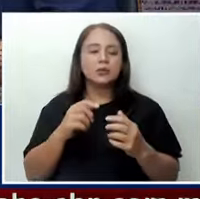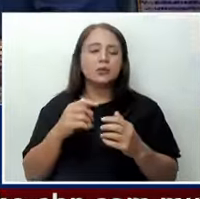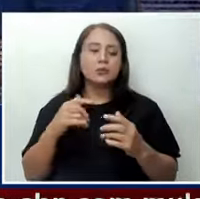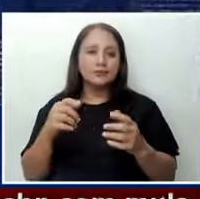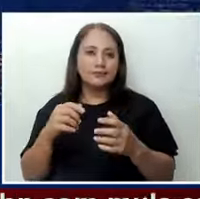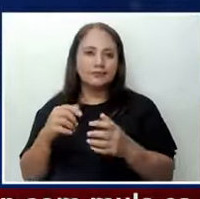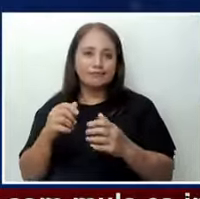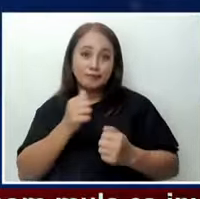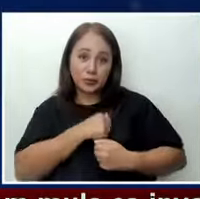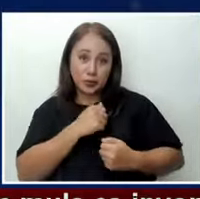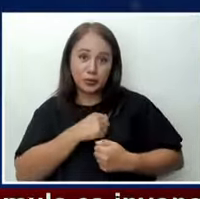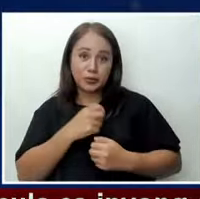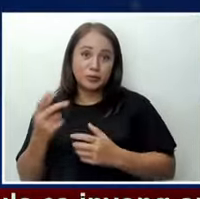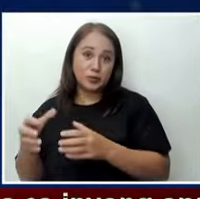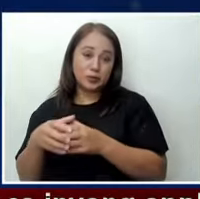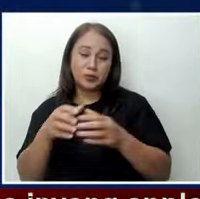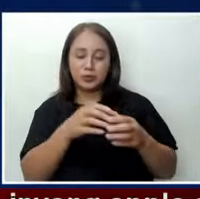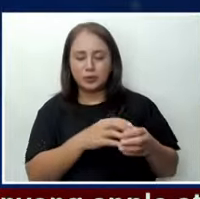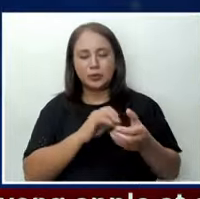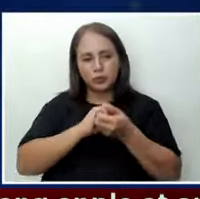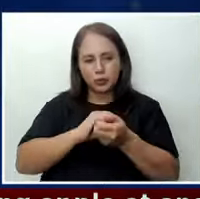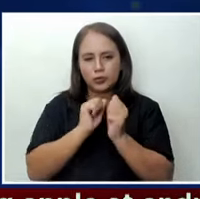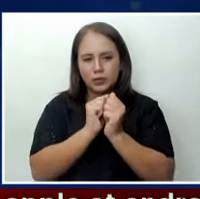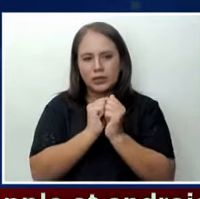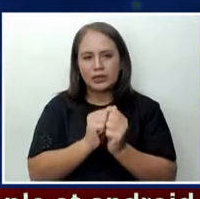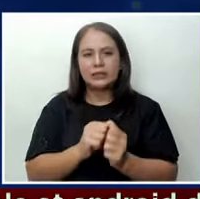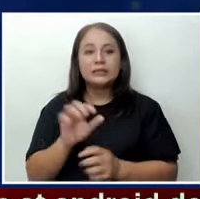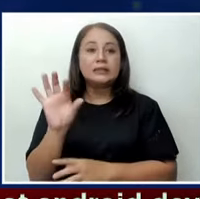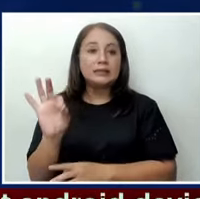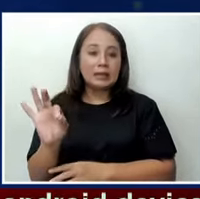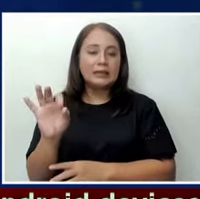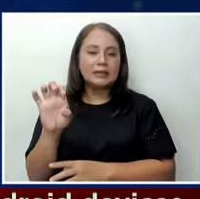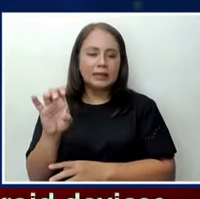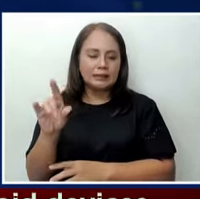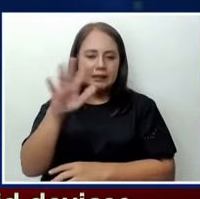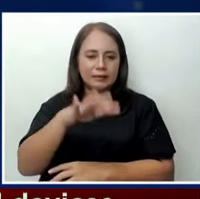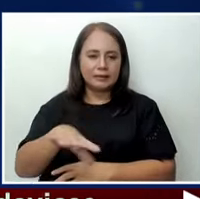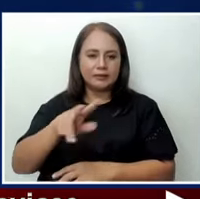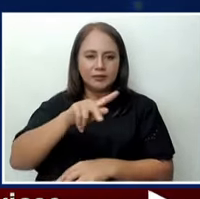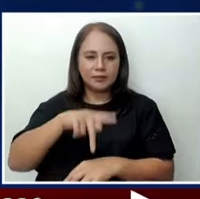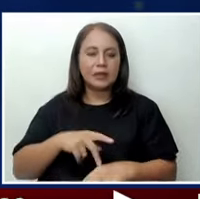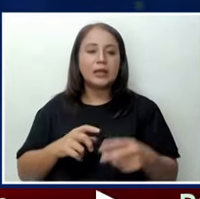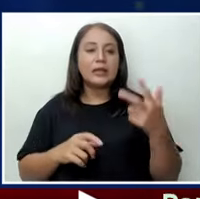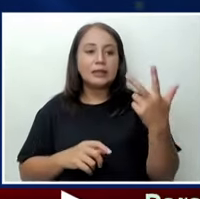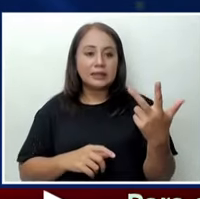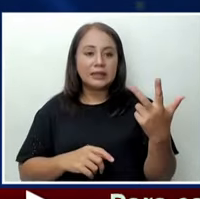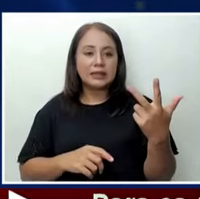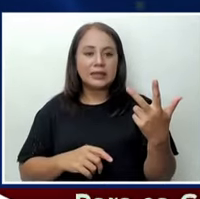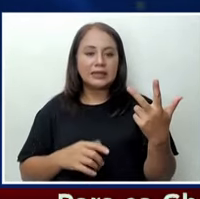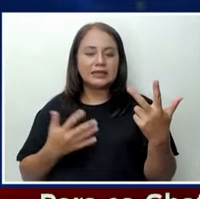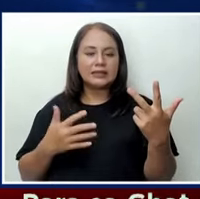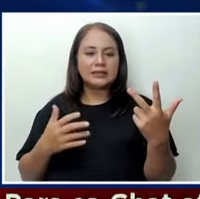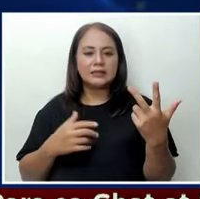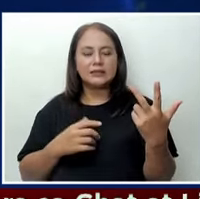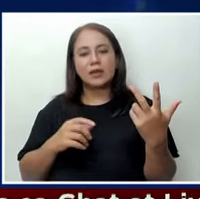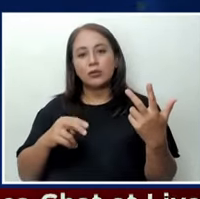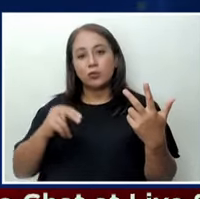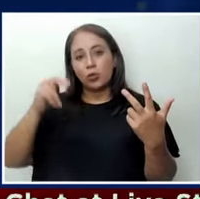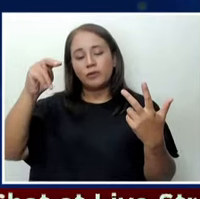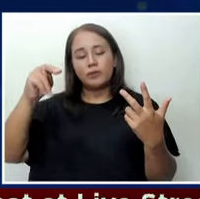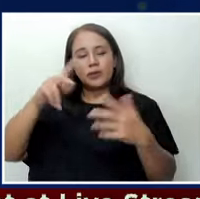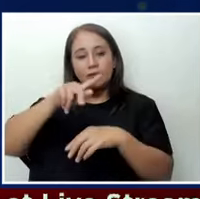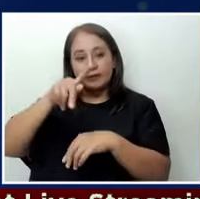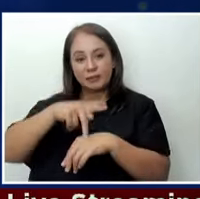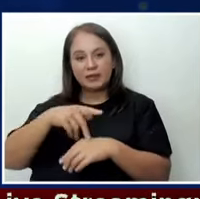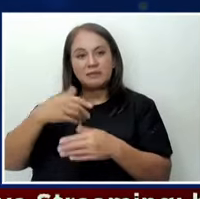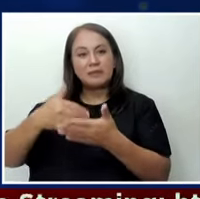together. Sa 9 na EDCA sites sa buong Pilipinas, 3 rito ay nasa hilagang bahagi ng bansa, malapit